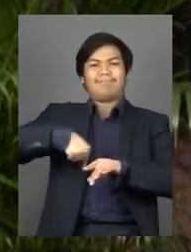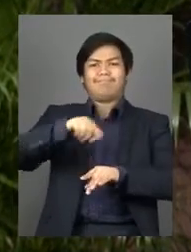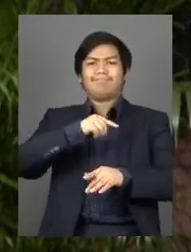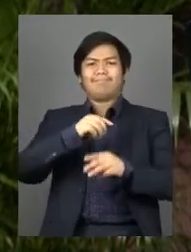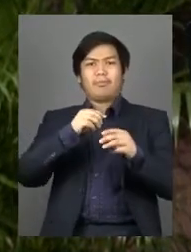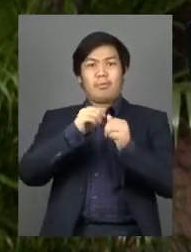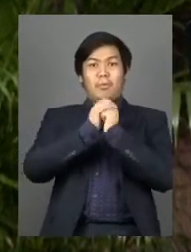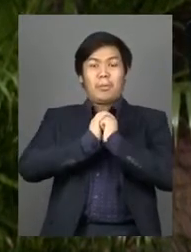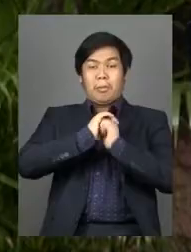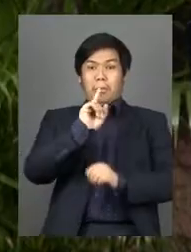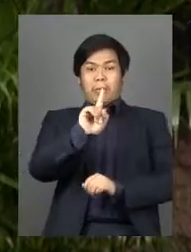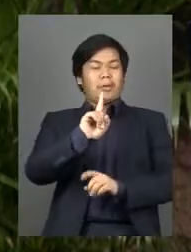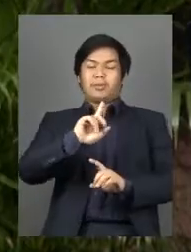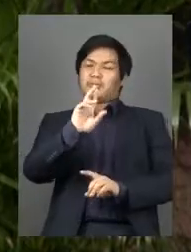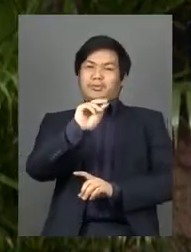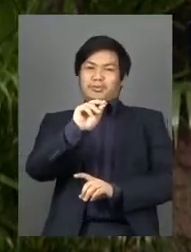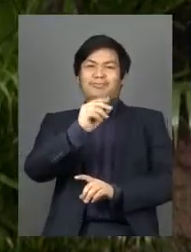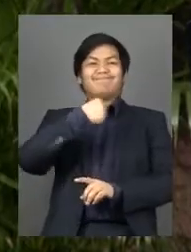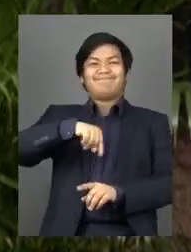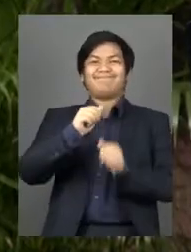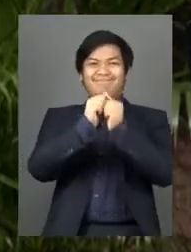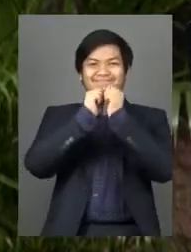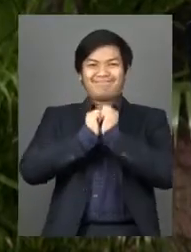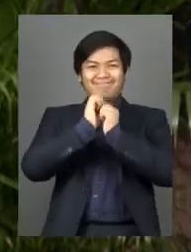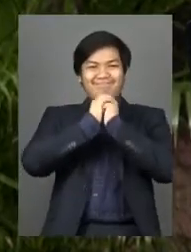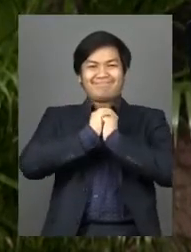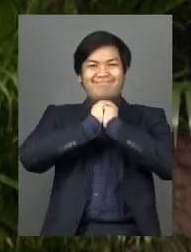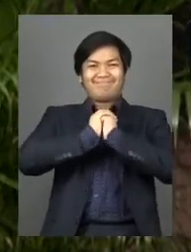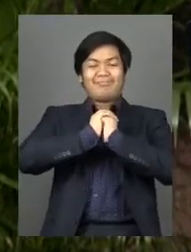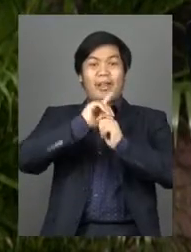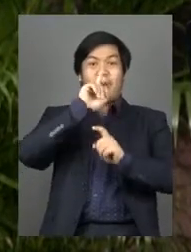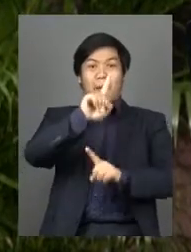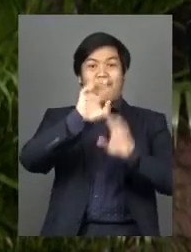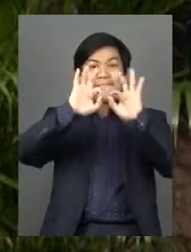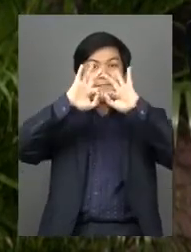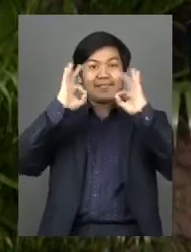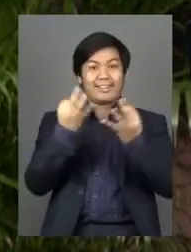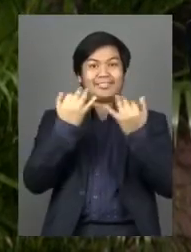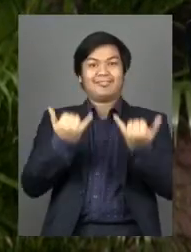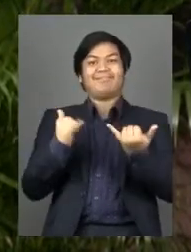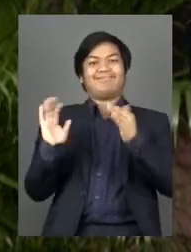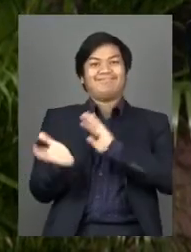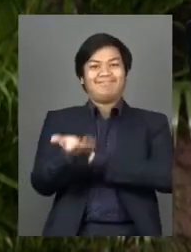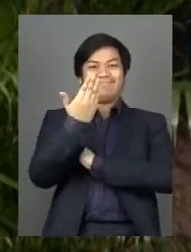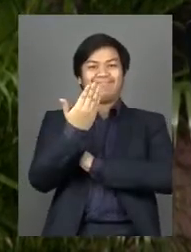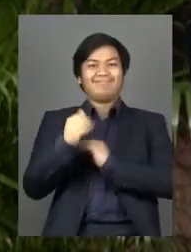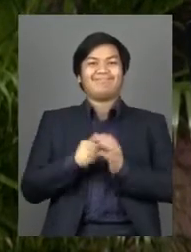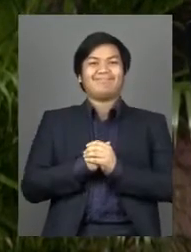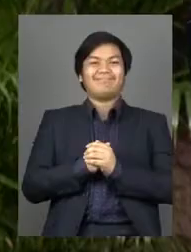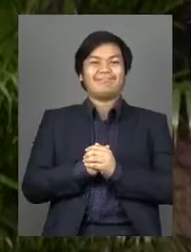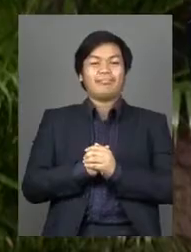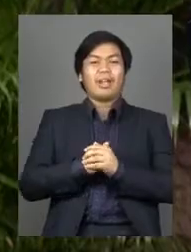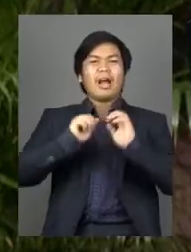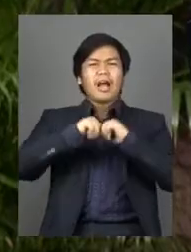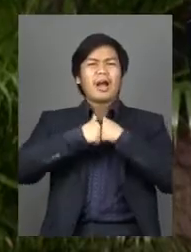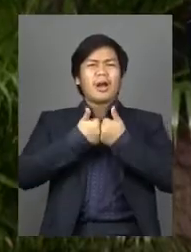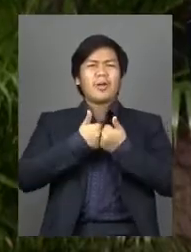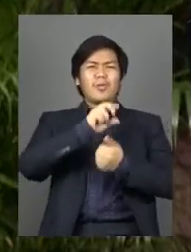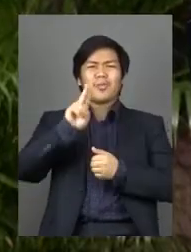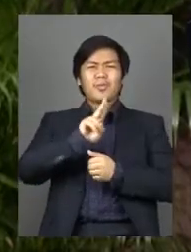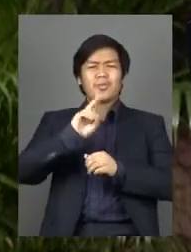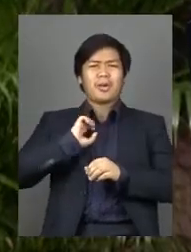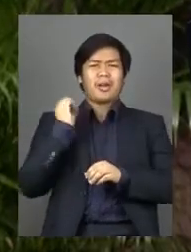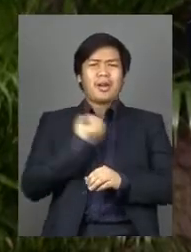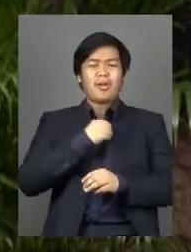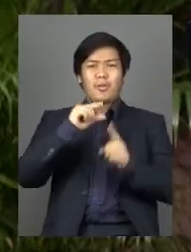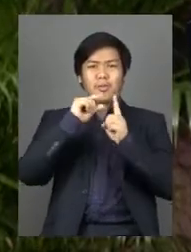worshiping alone, but we are worshiping God together as a family this morning. How do we use our